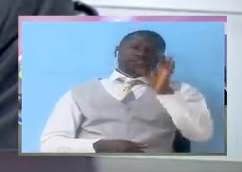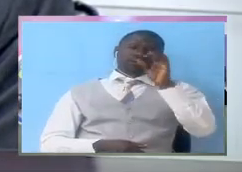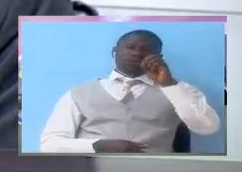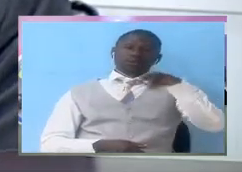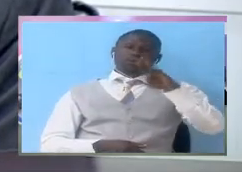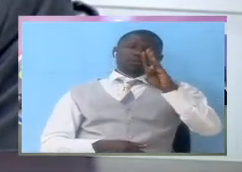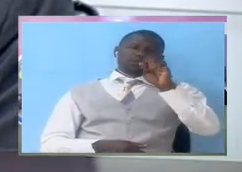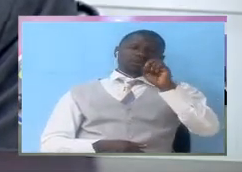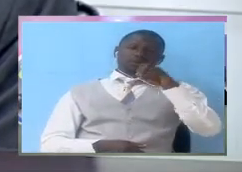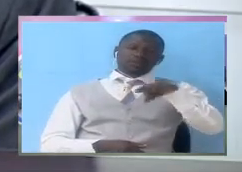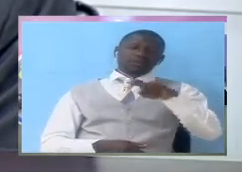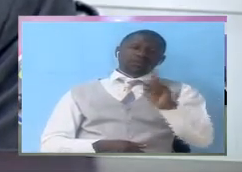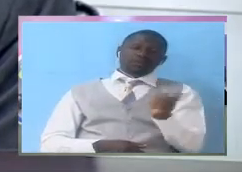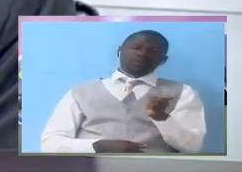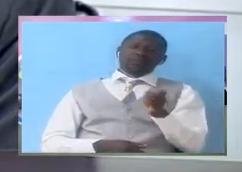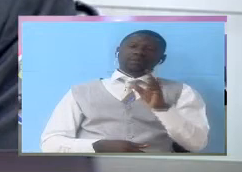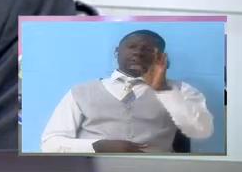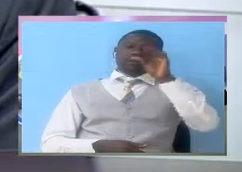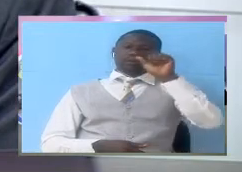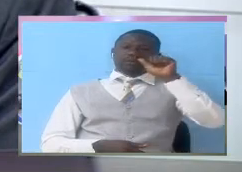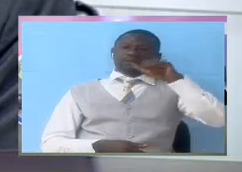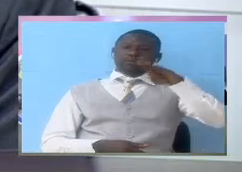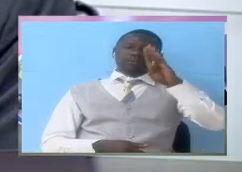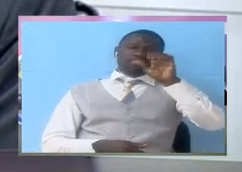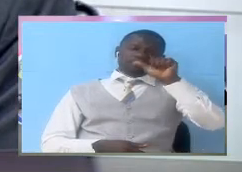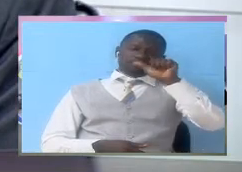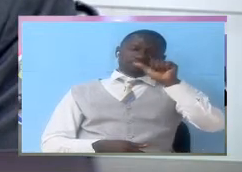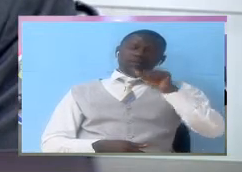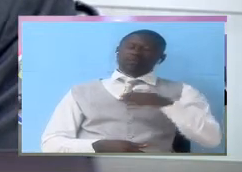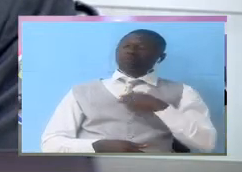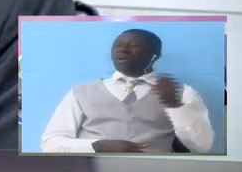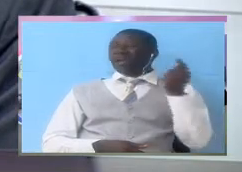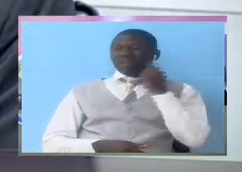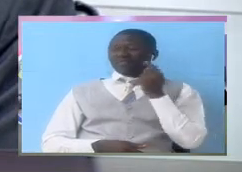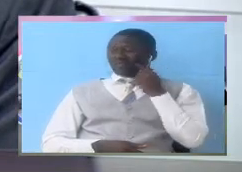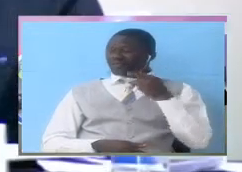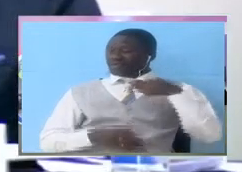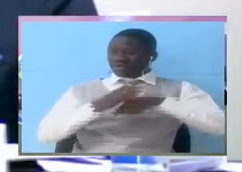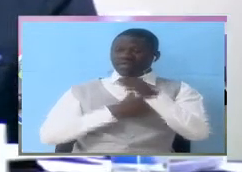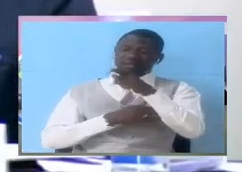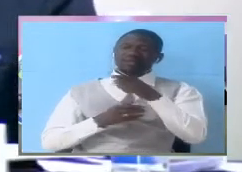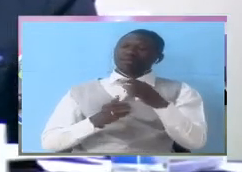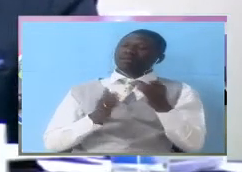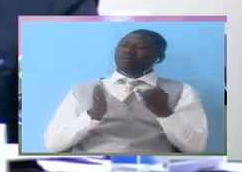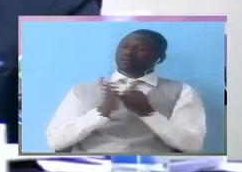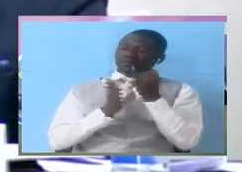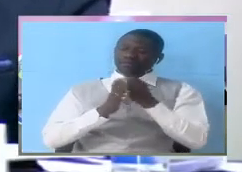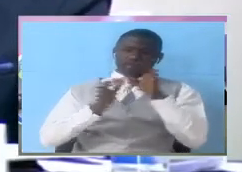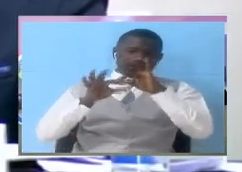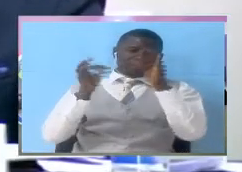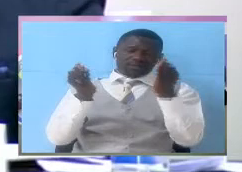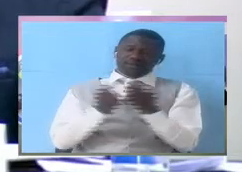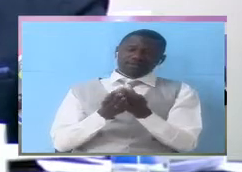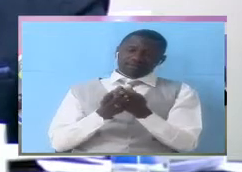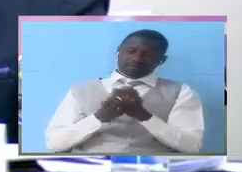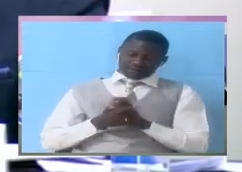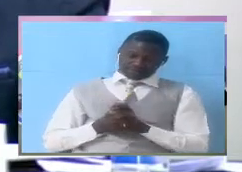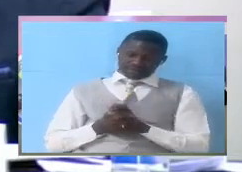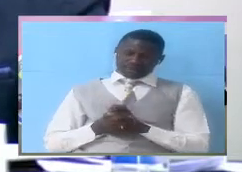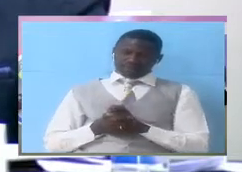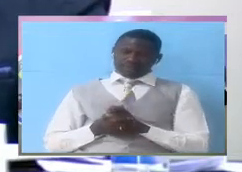Lantombong Tamba. Was permanently in the panel. Mom toujours rek mu ngi won ci bit panel bobu. You have said quite a lot of interesting